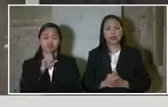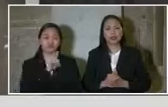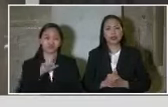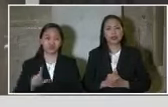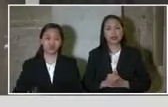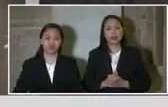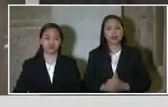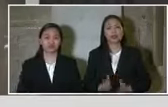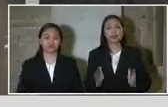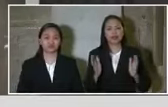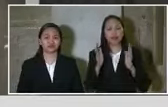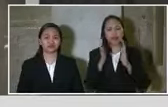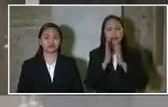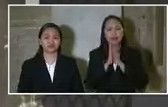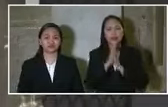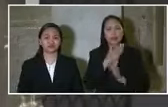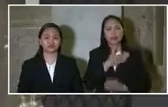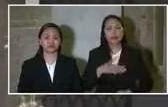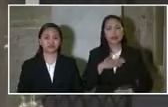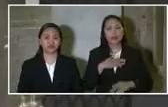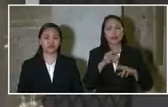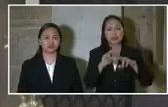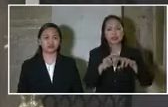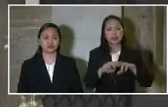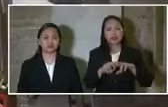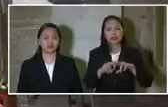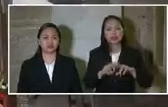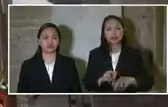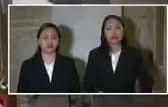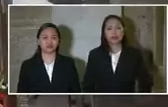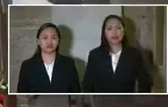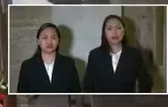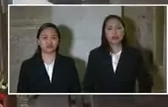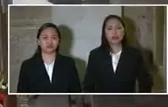Lord. Amen. Please all be seated.